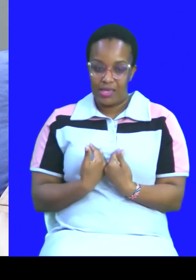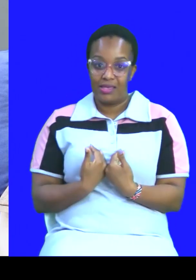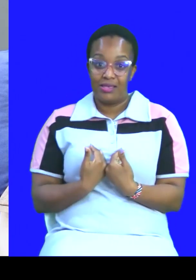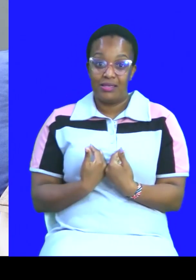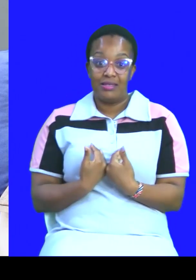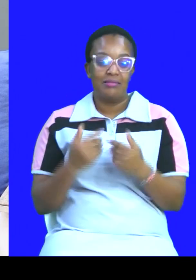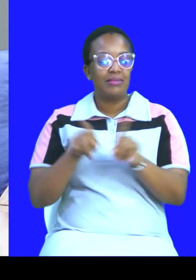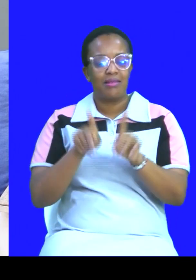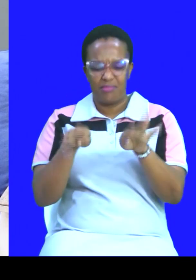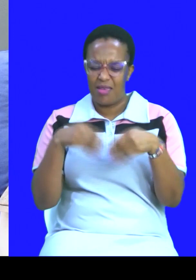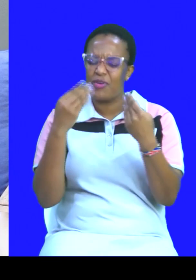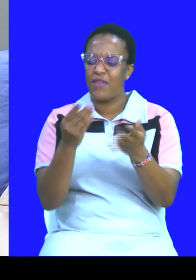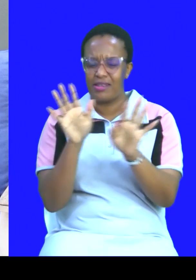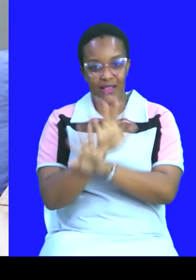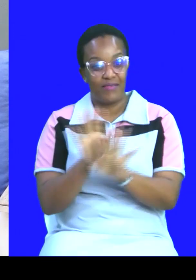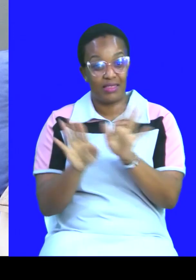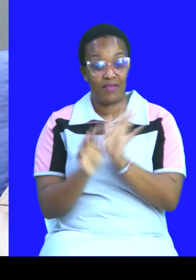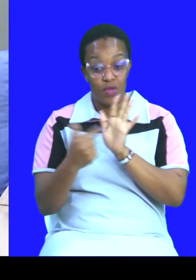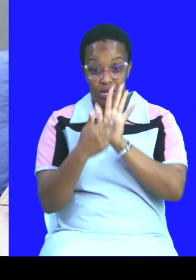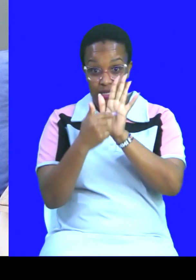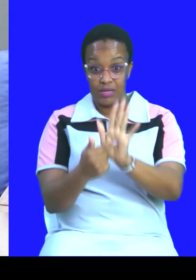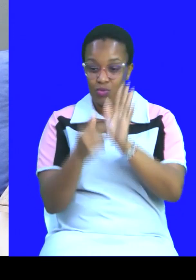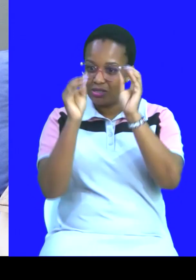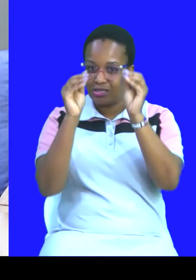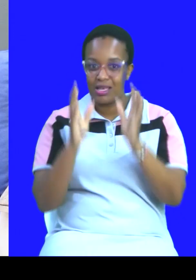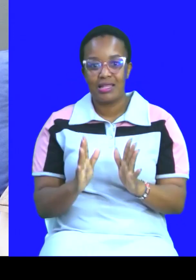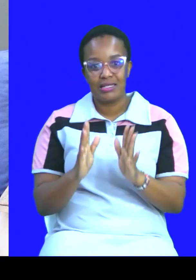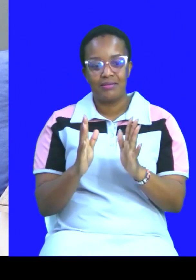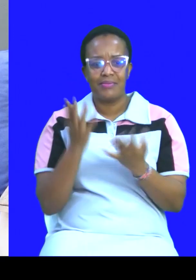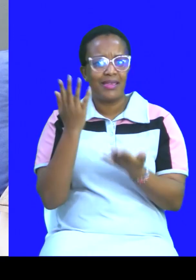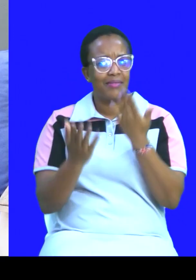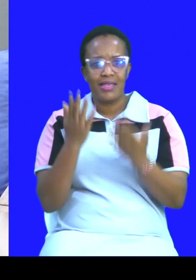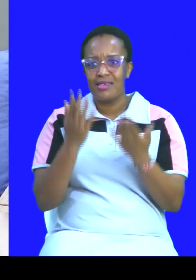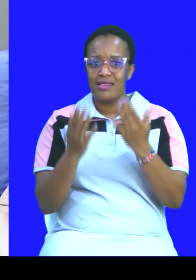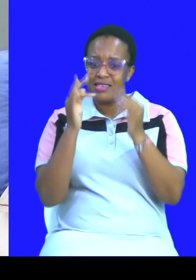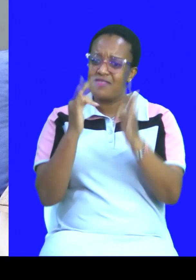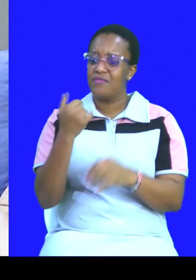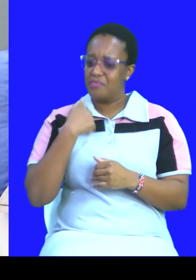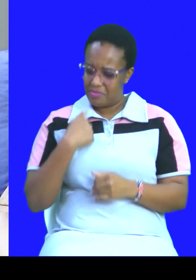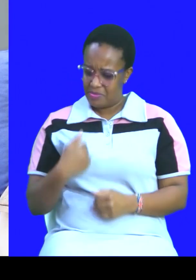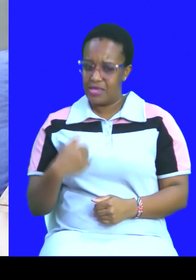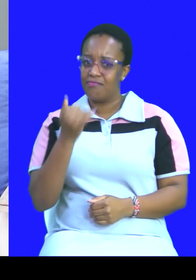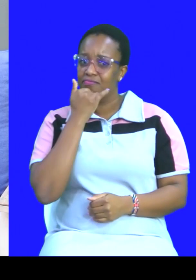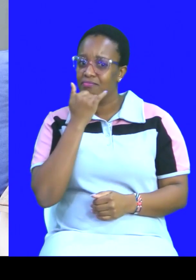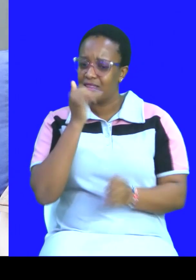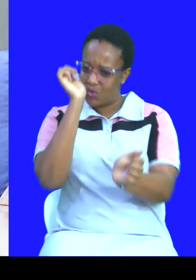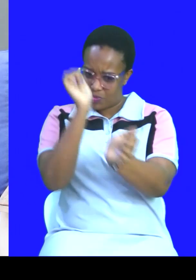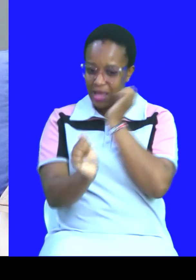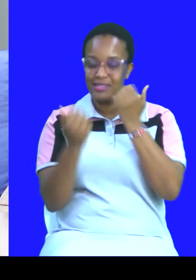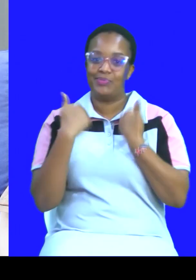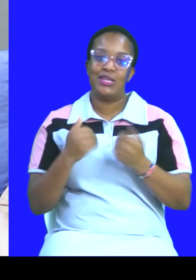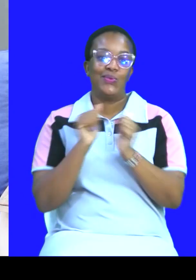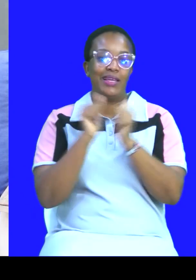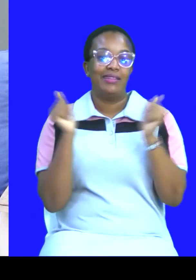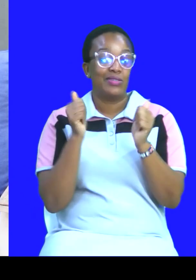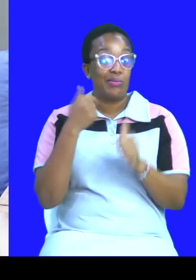equal rights. So when, for example, with the teachers, maybe if I make mistakes, they always punish me. So